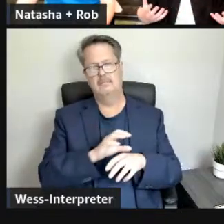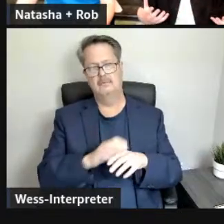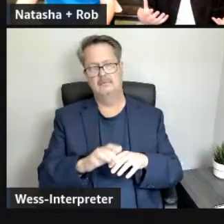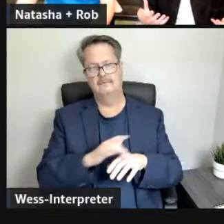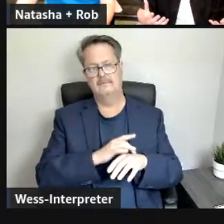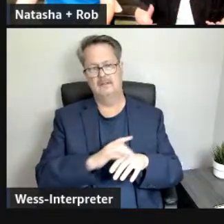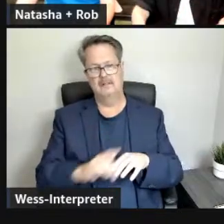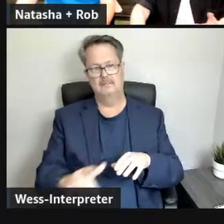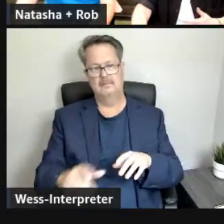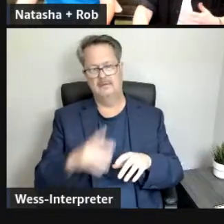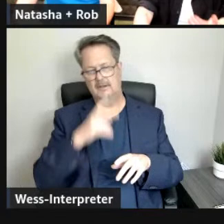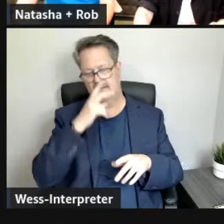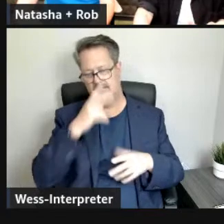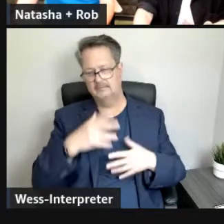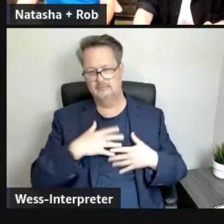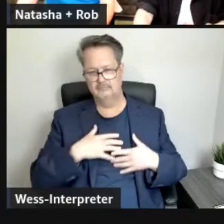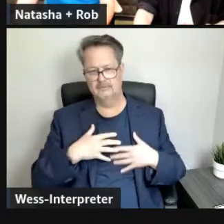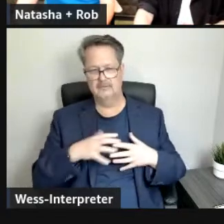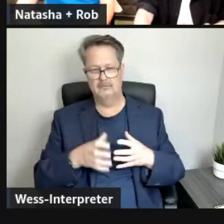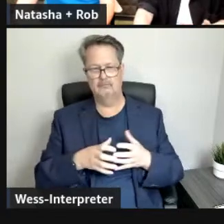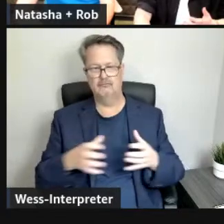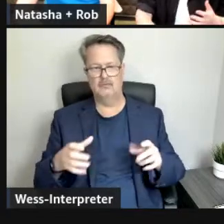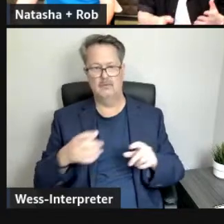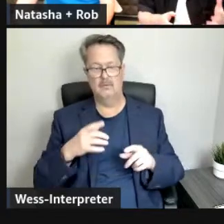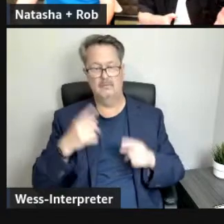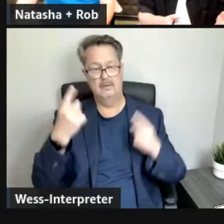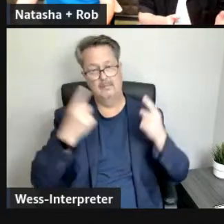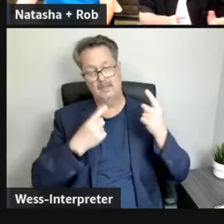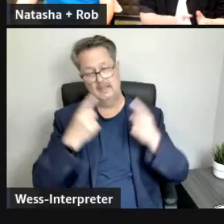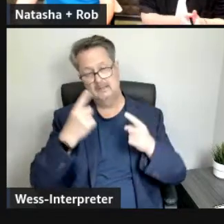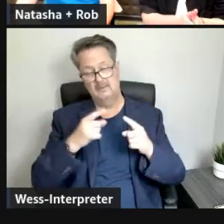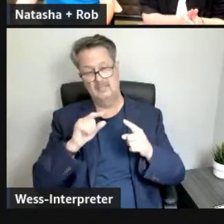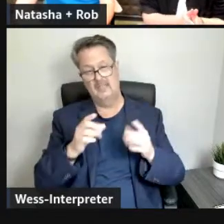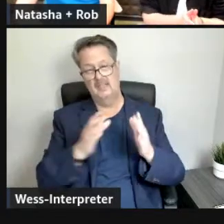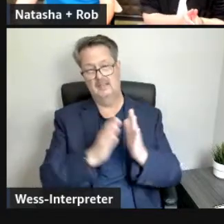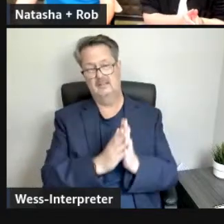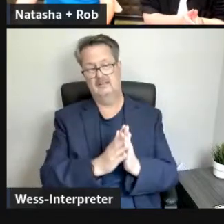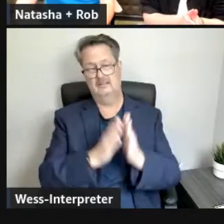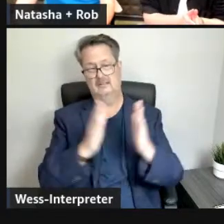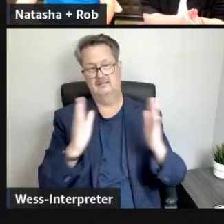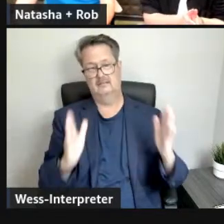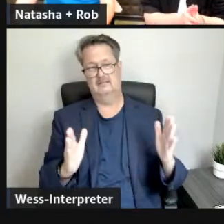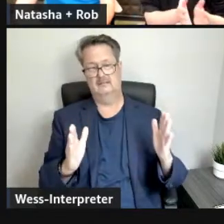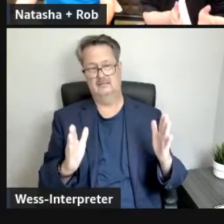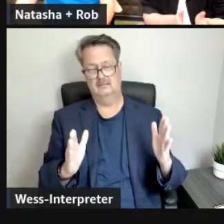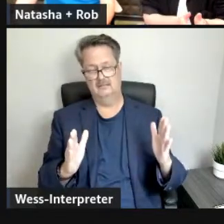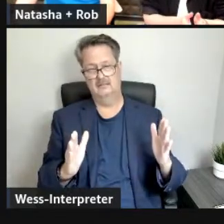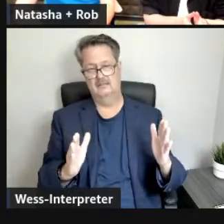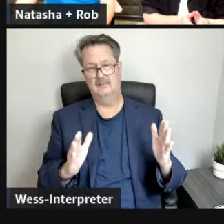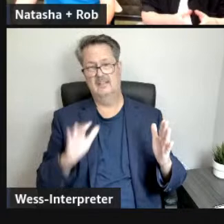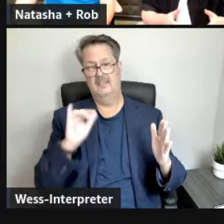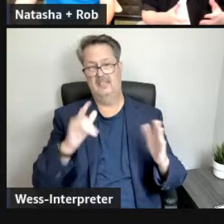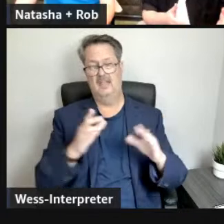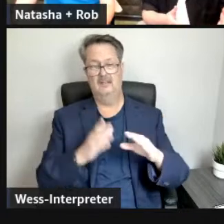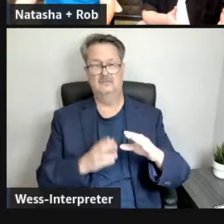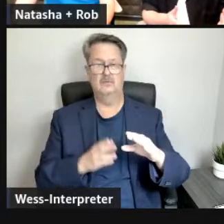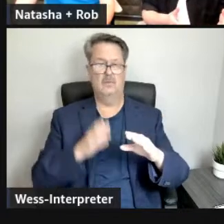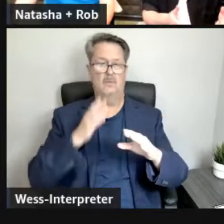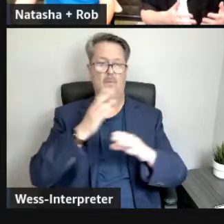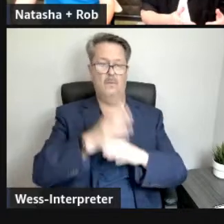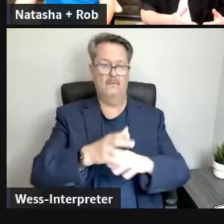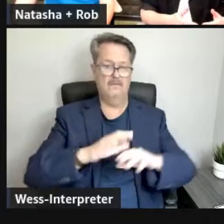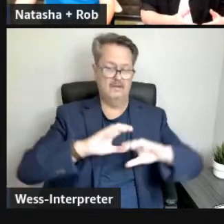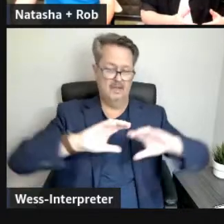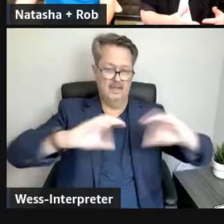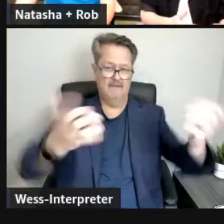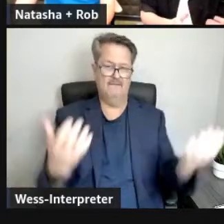to breathe and grow. But actually, you might consider at this point in time that our cluster is actually over-provisioned. We have far more compute